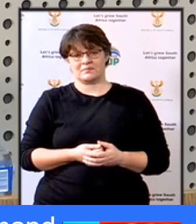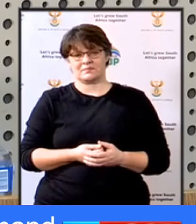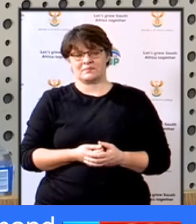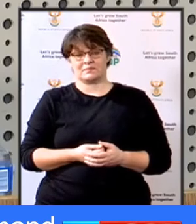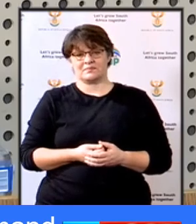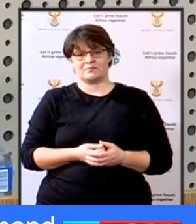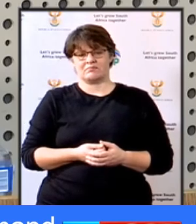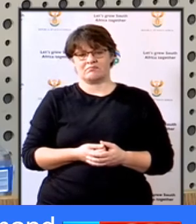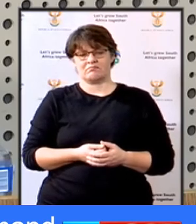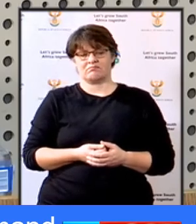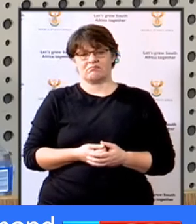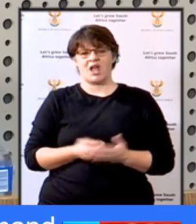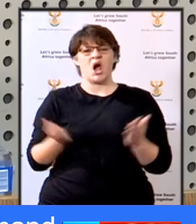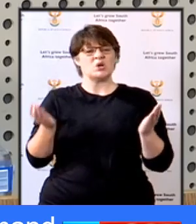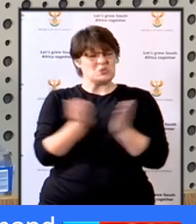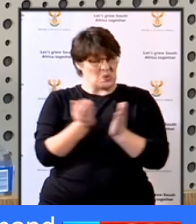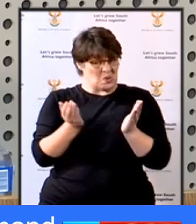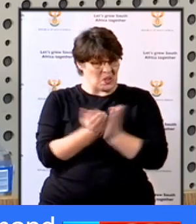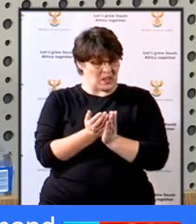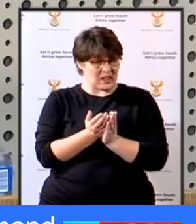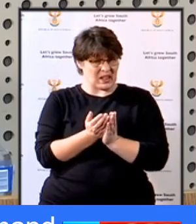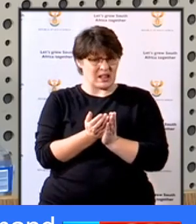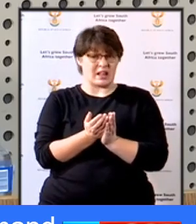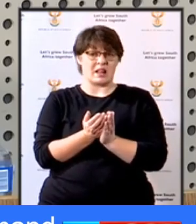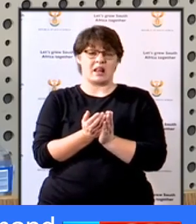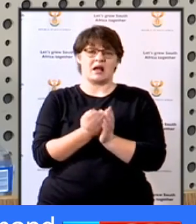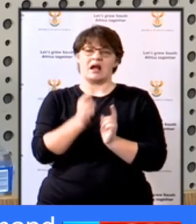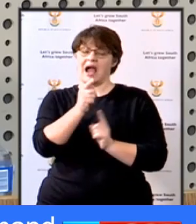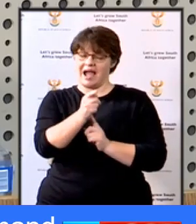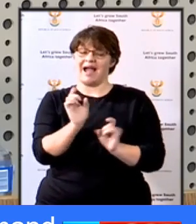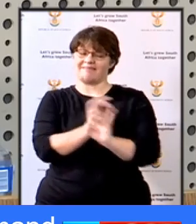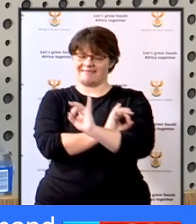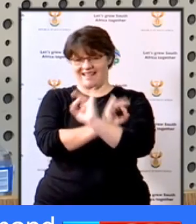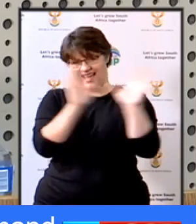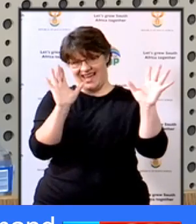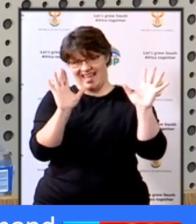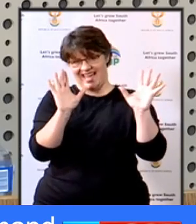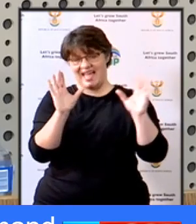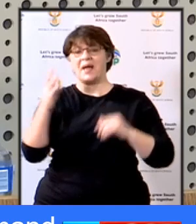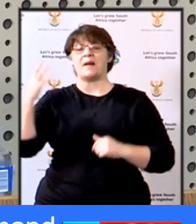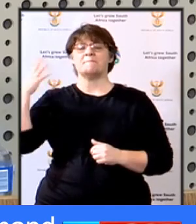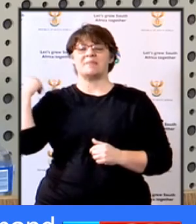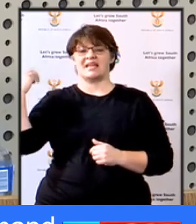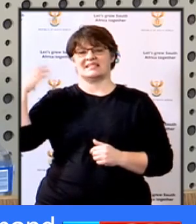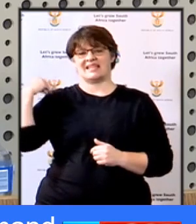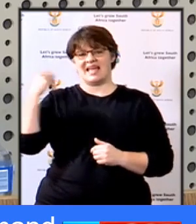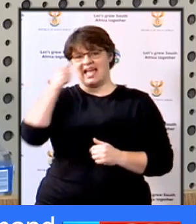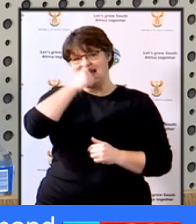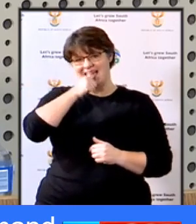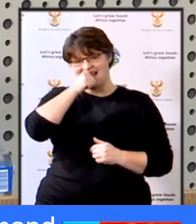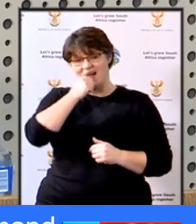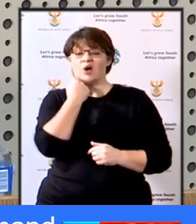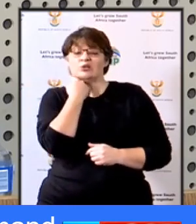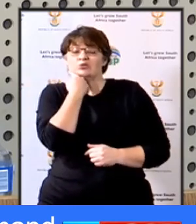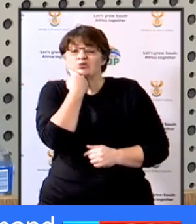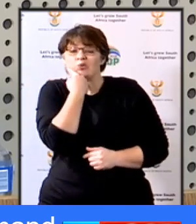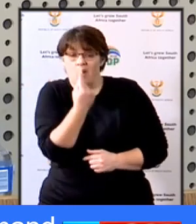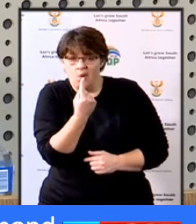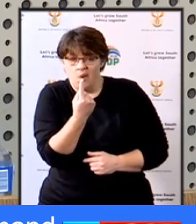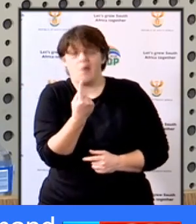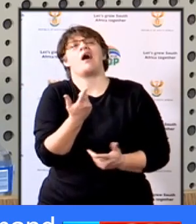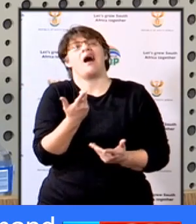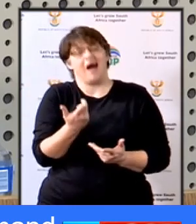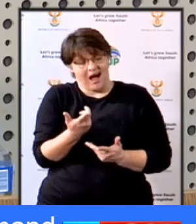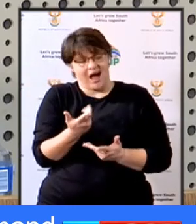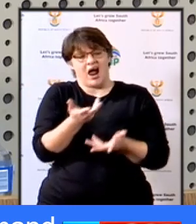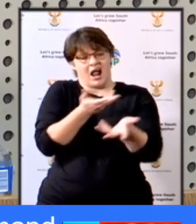I think the schools, the matter has been clarified that ministers are going to come and talk about their